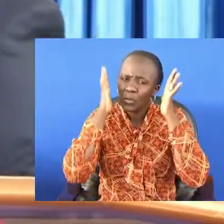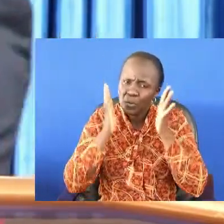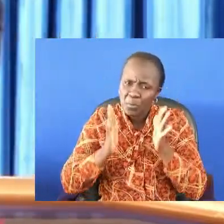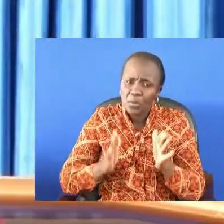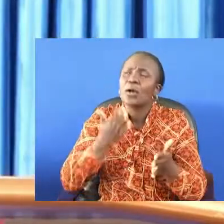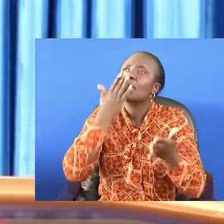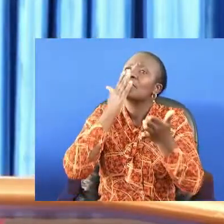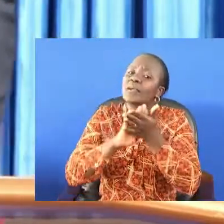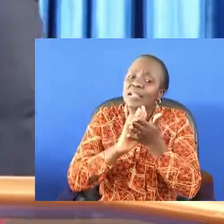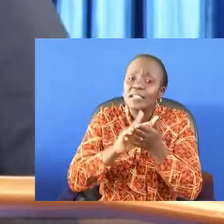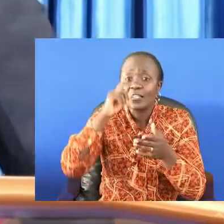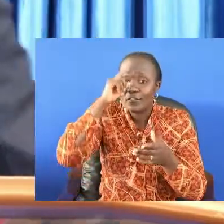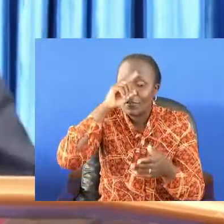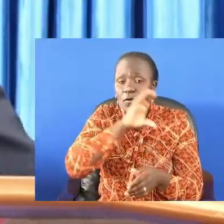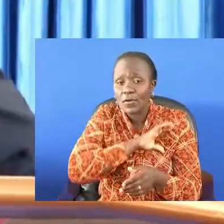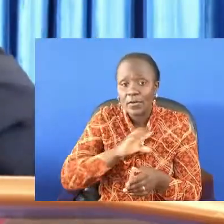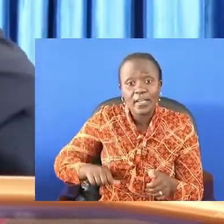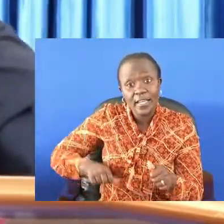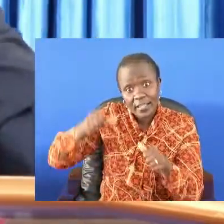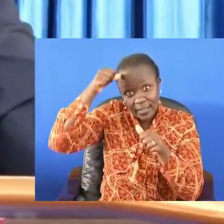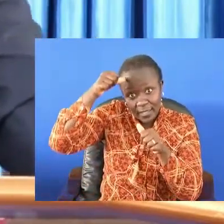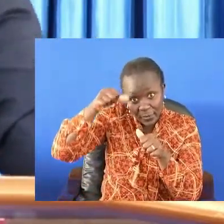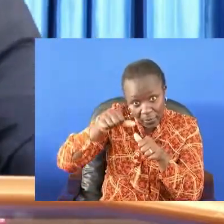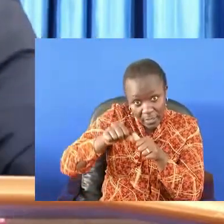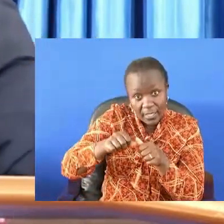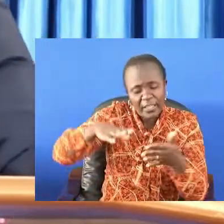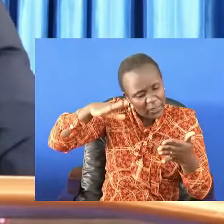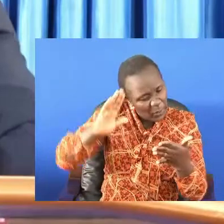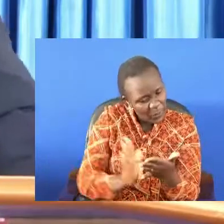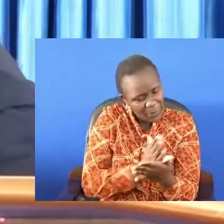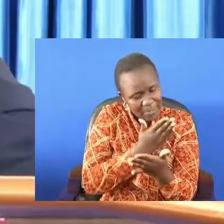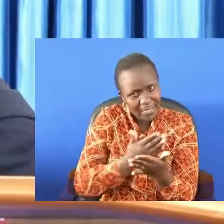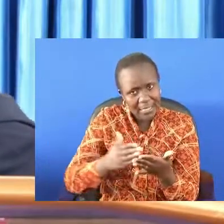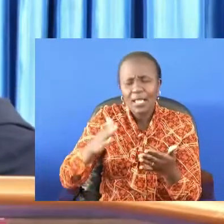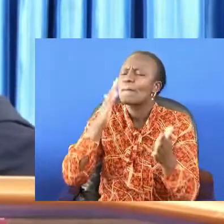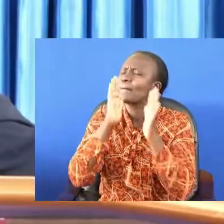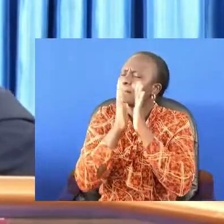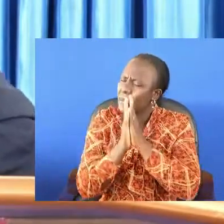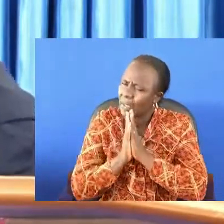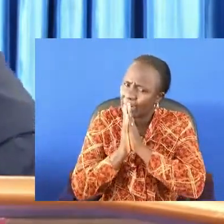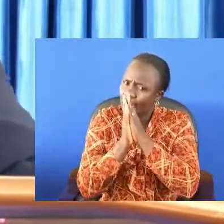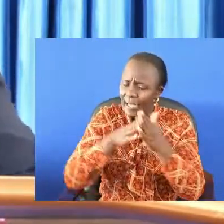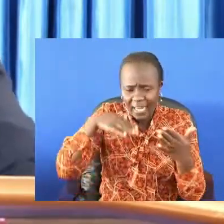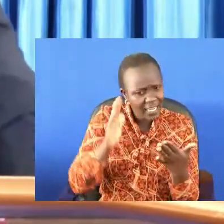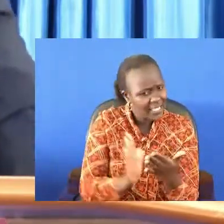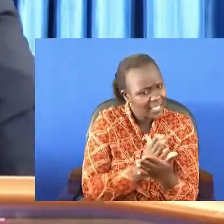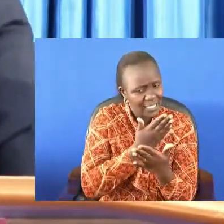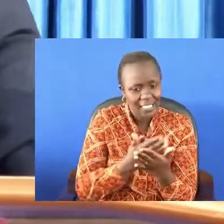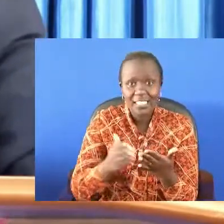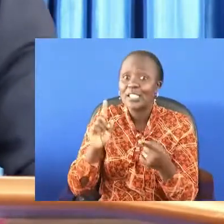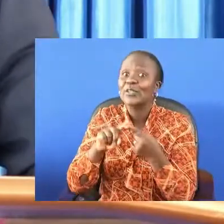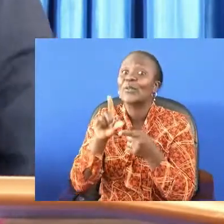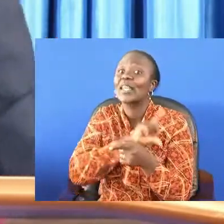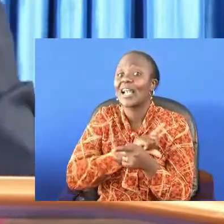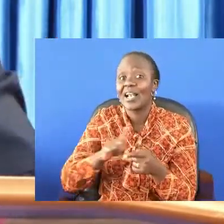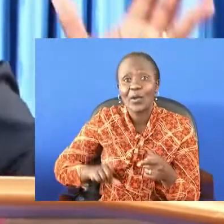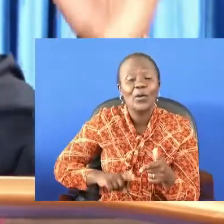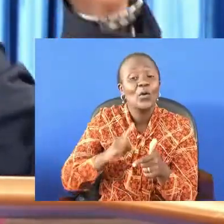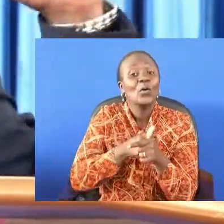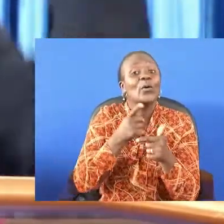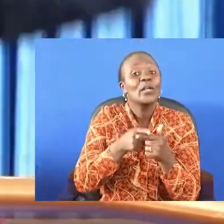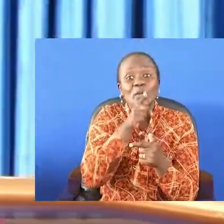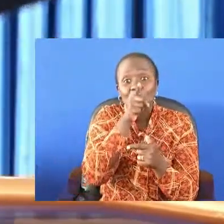praises for Christ. Remember, they were singing, praying, and singing hymns to the Lord. When